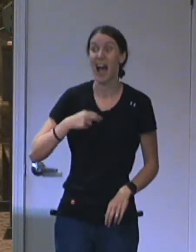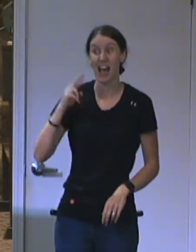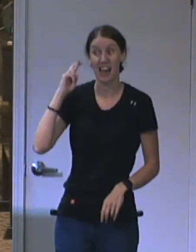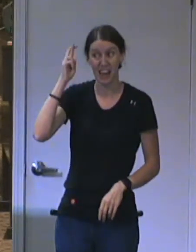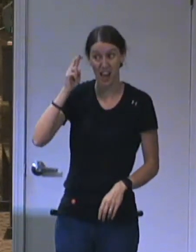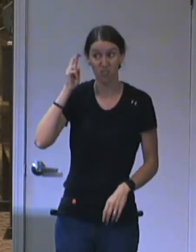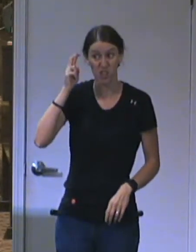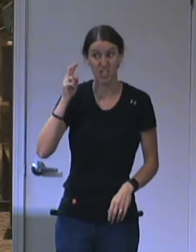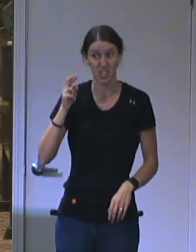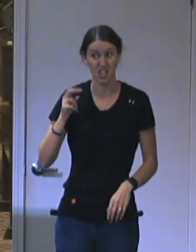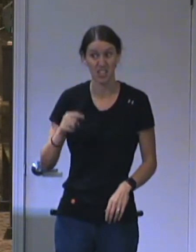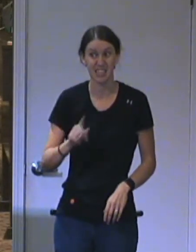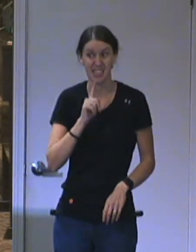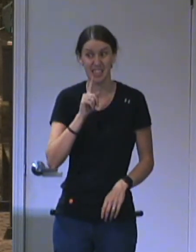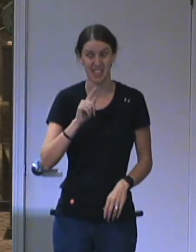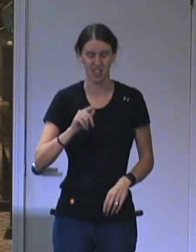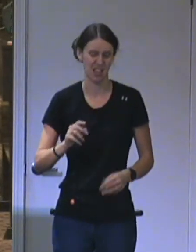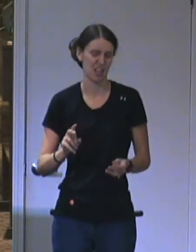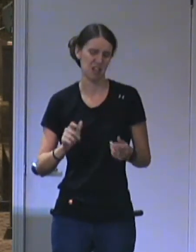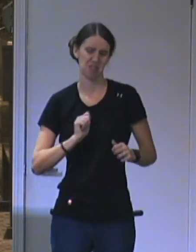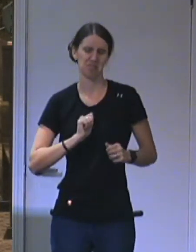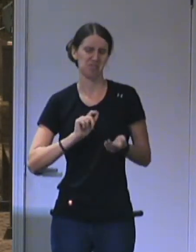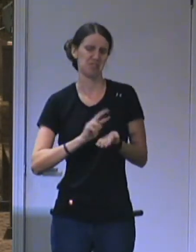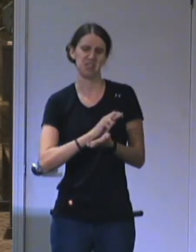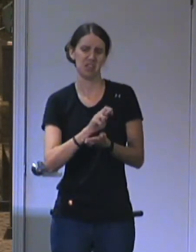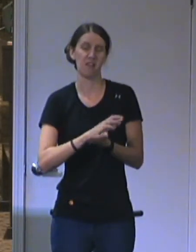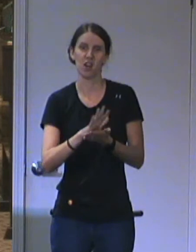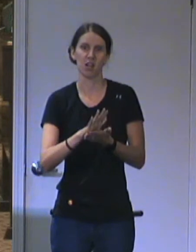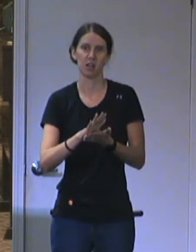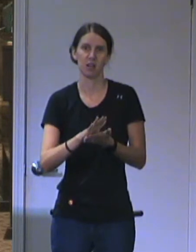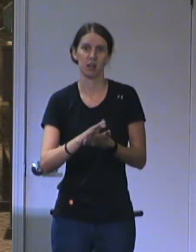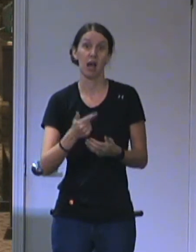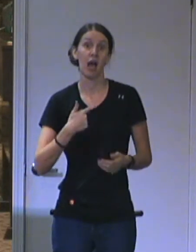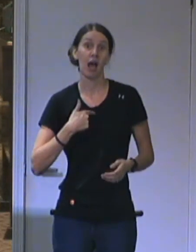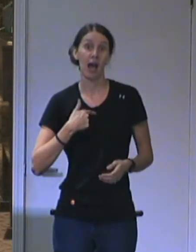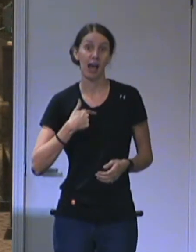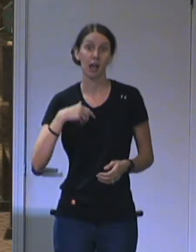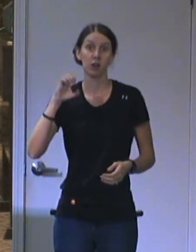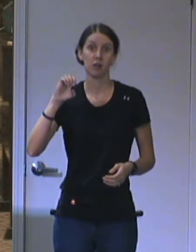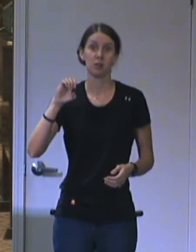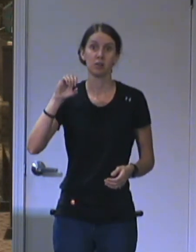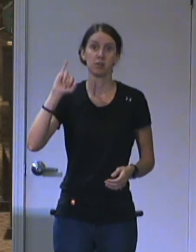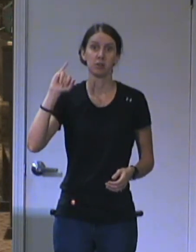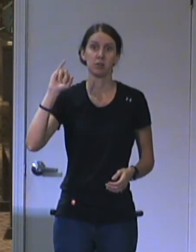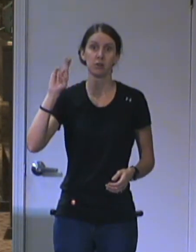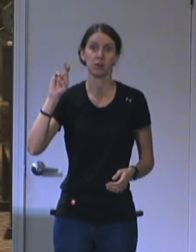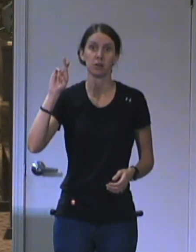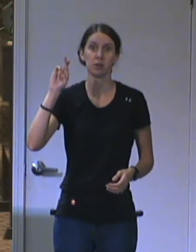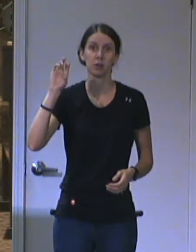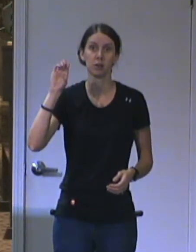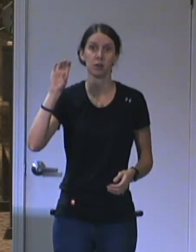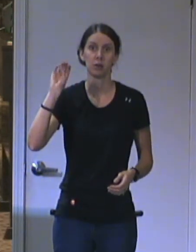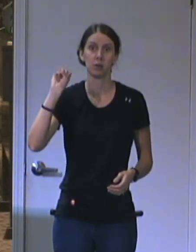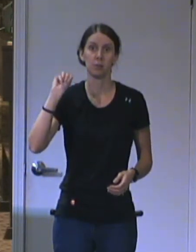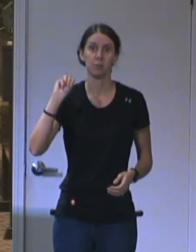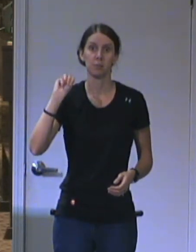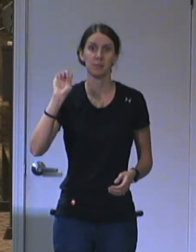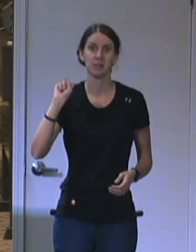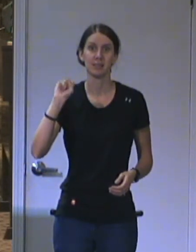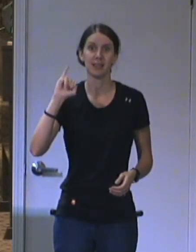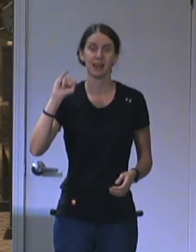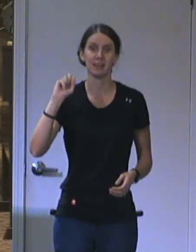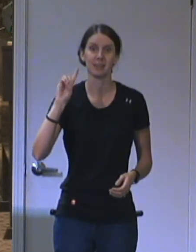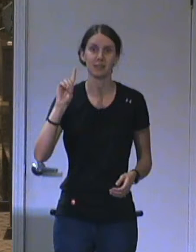all self-righteous. Circumcised the eighth day, according to the law. He says, of the